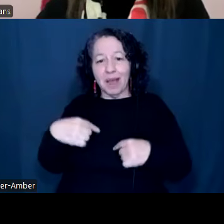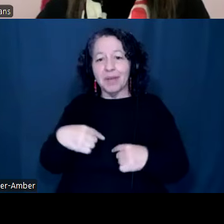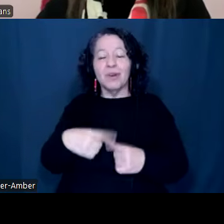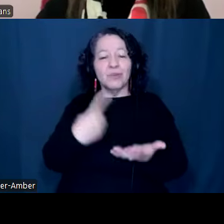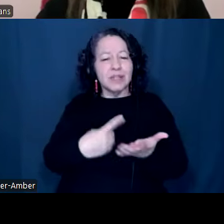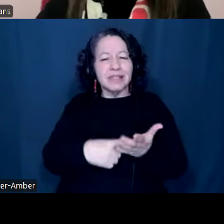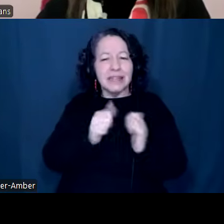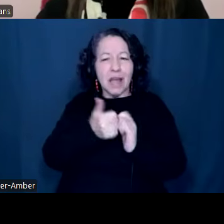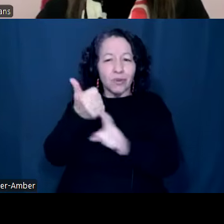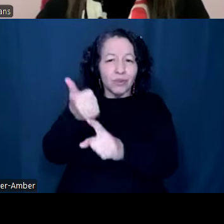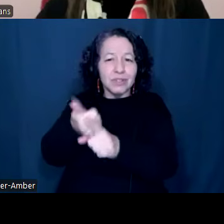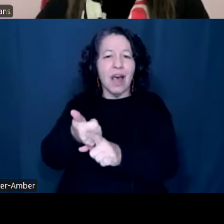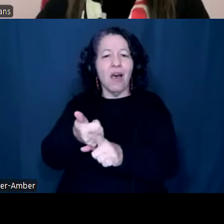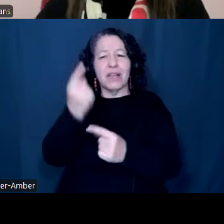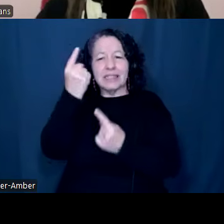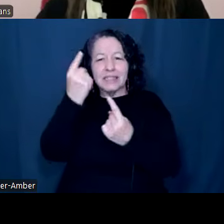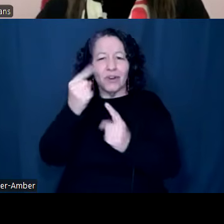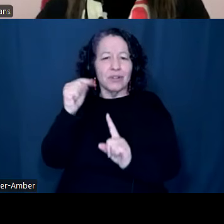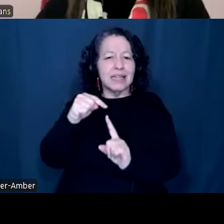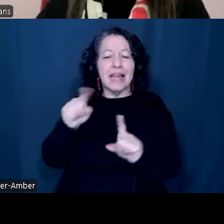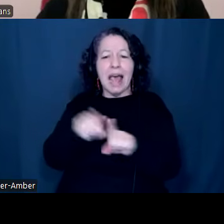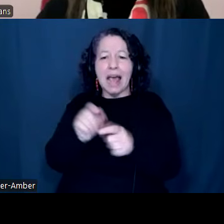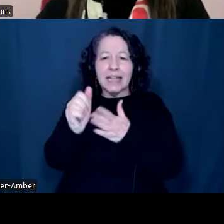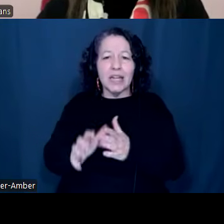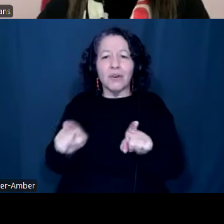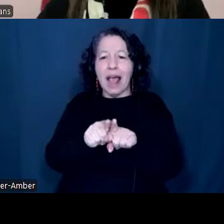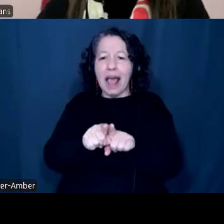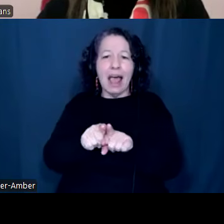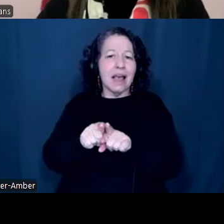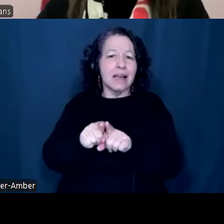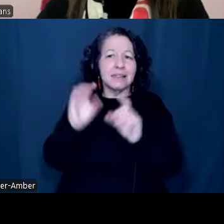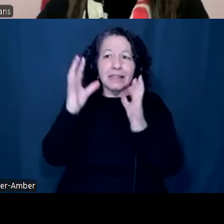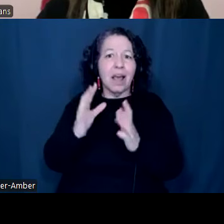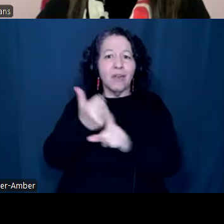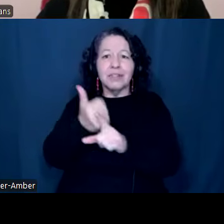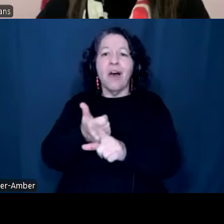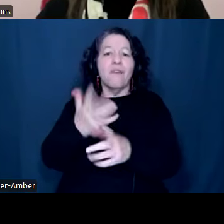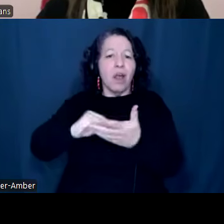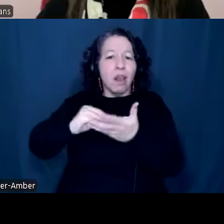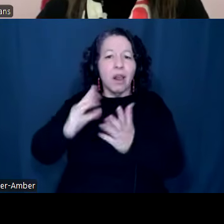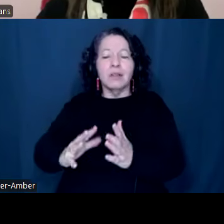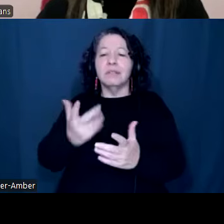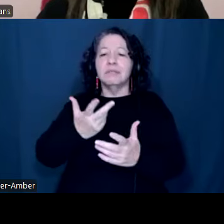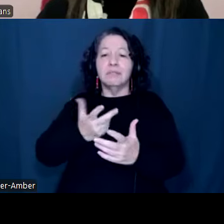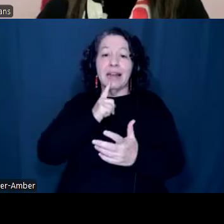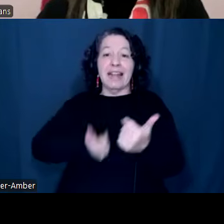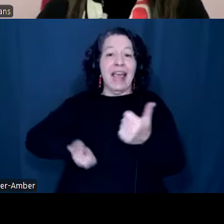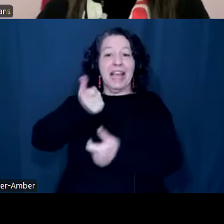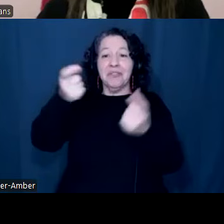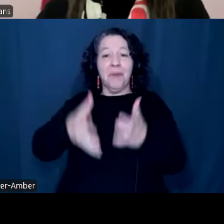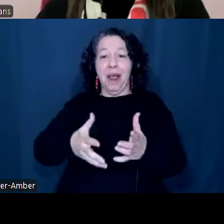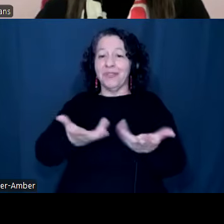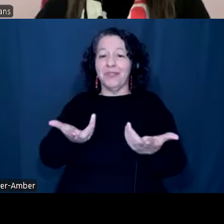as a leader, as a scholar, as someone who is the executive director of the Museum of Arts and